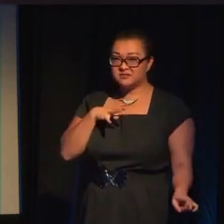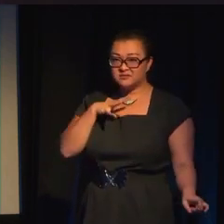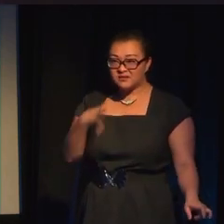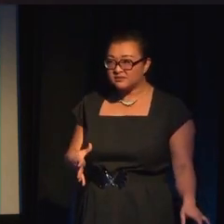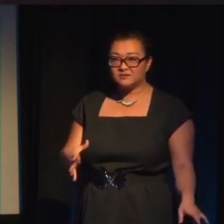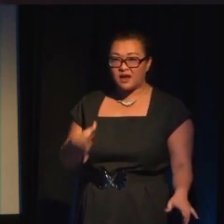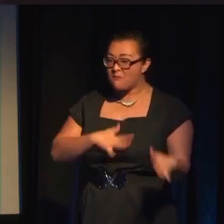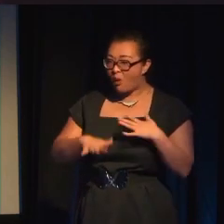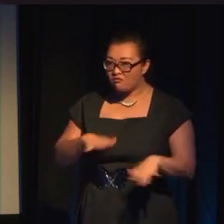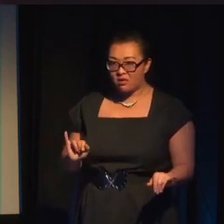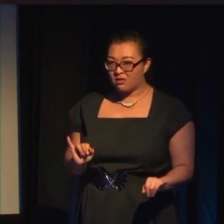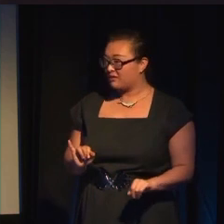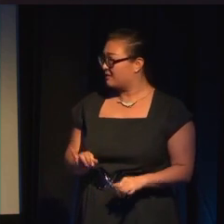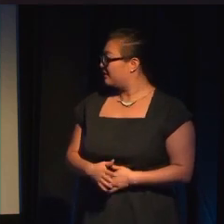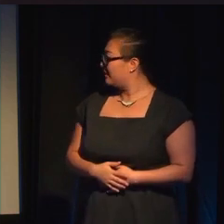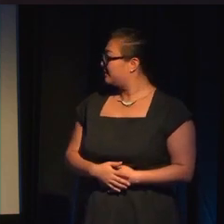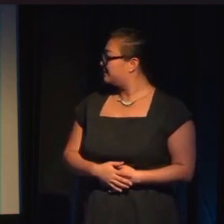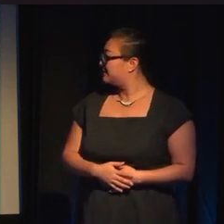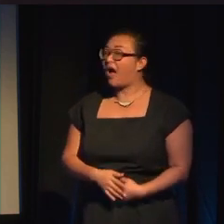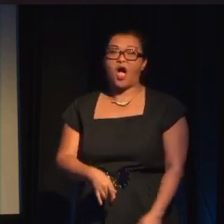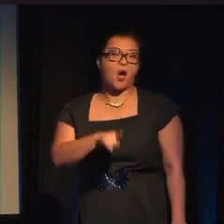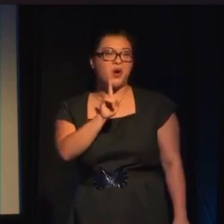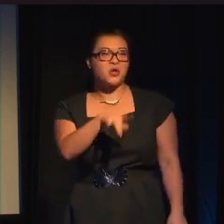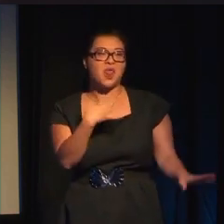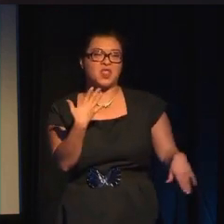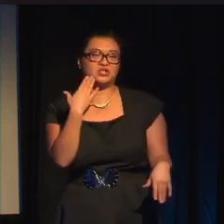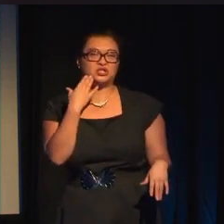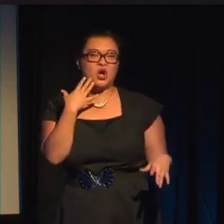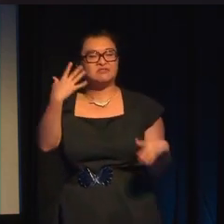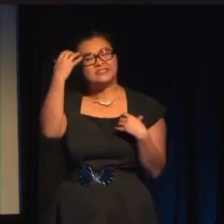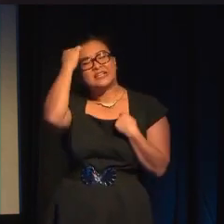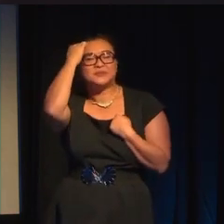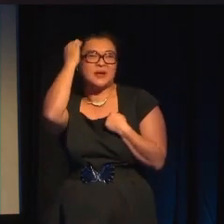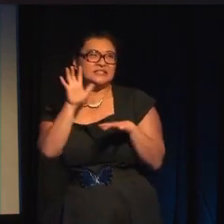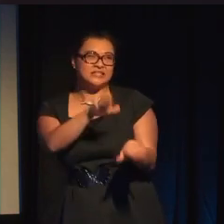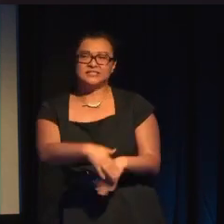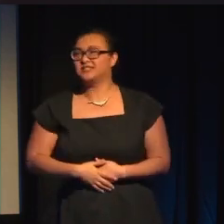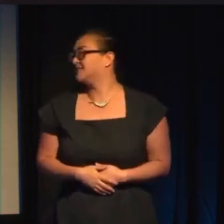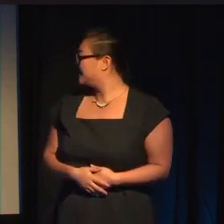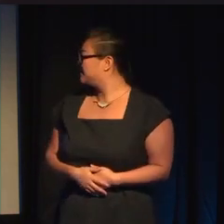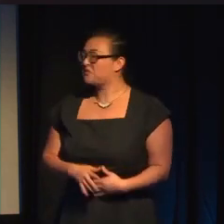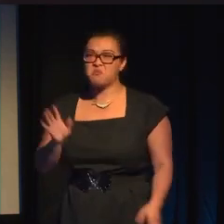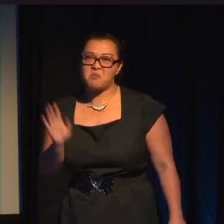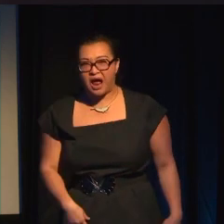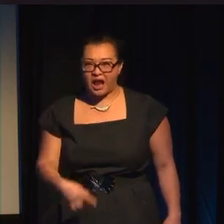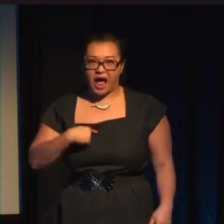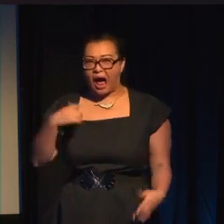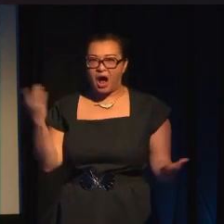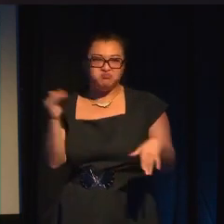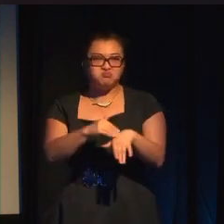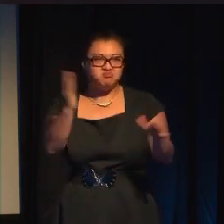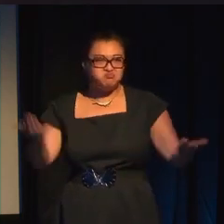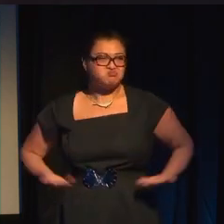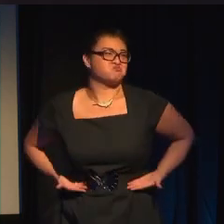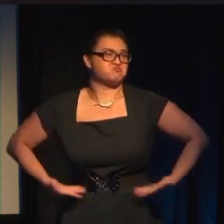immoral. You're one of those soft sentimentalists, aren't you? Well, I couldn't give a damn about